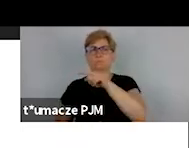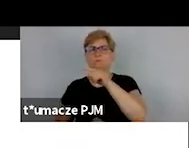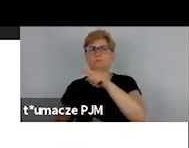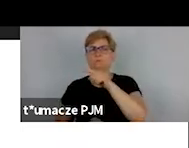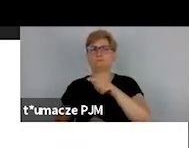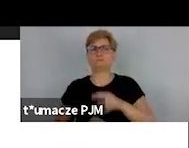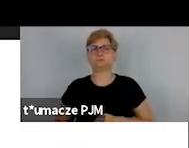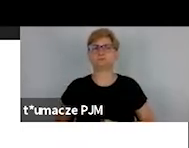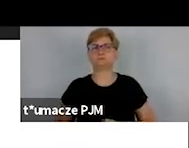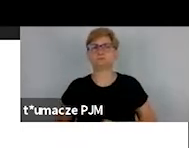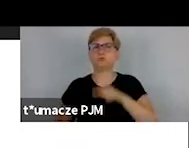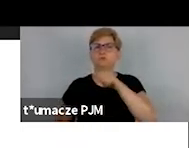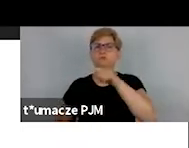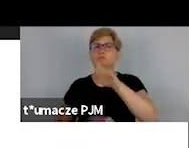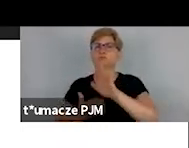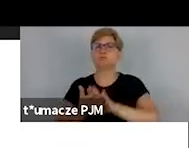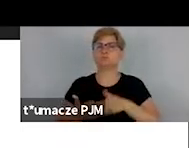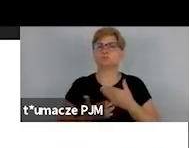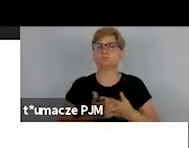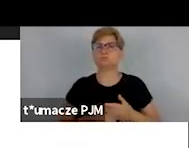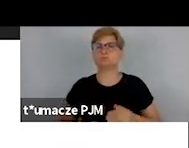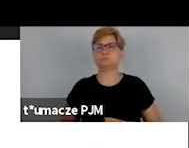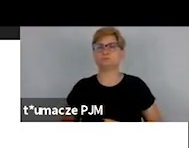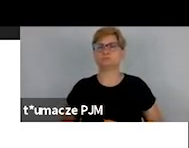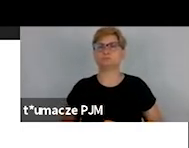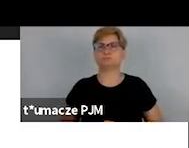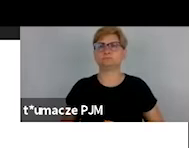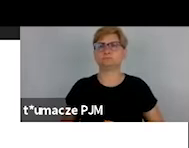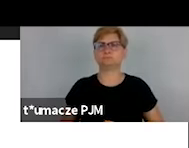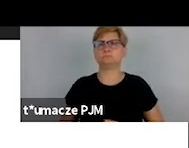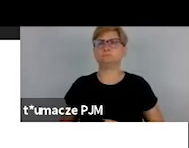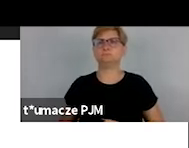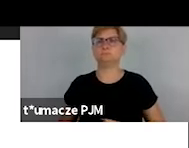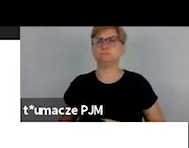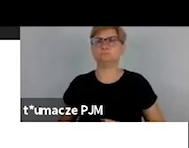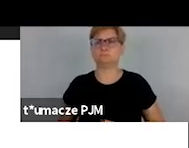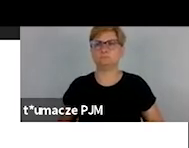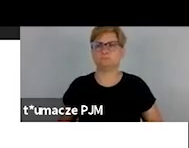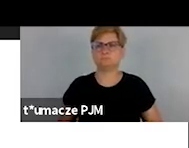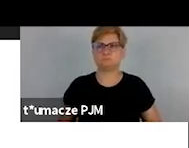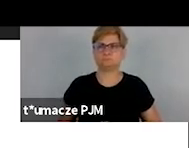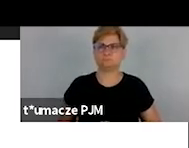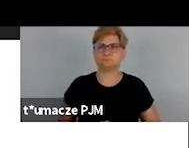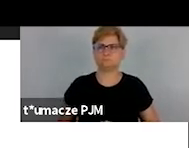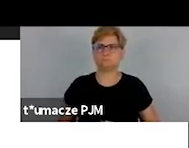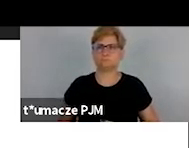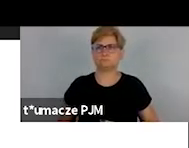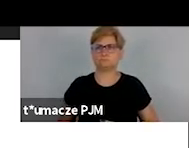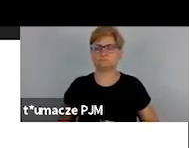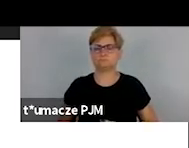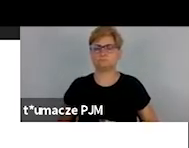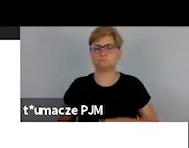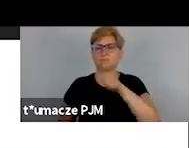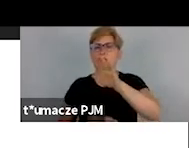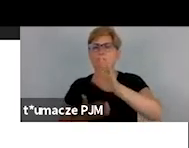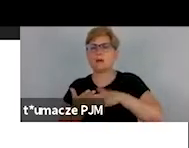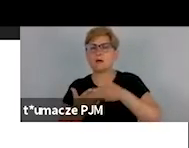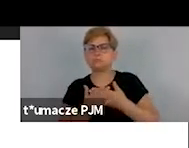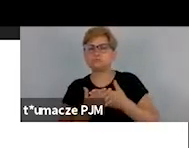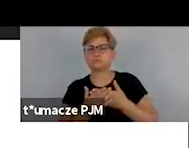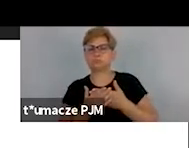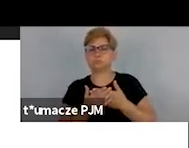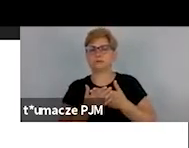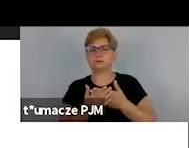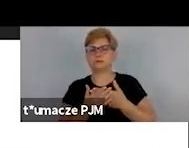but not enough people are saying, let's fix that so that we can shut down these illegal outlets and make sure that these communities are not saturated